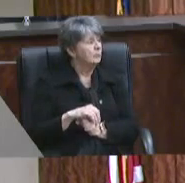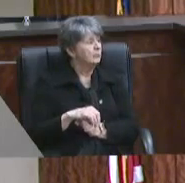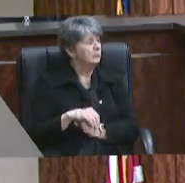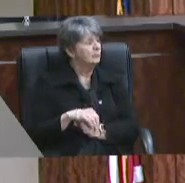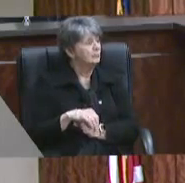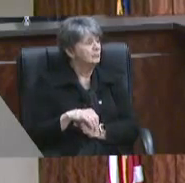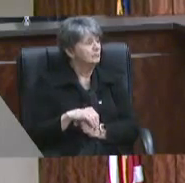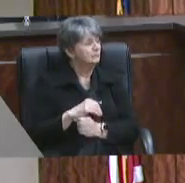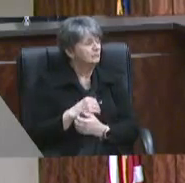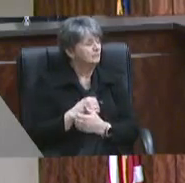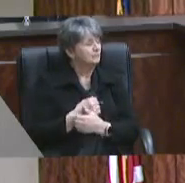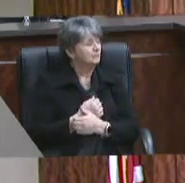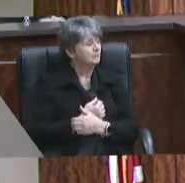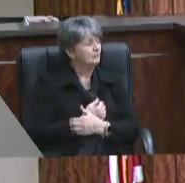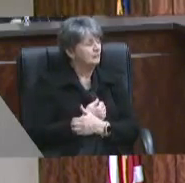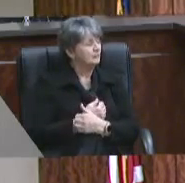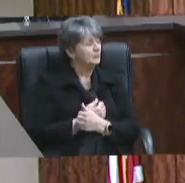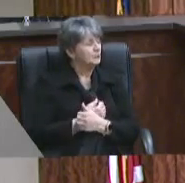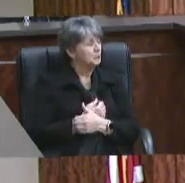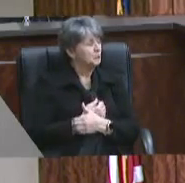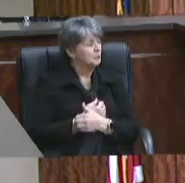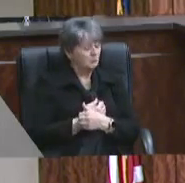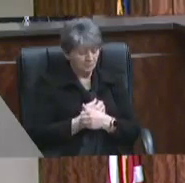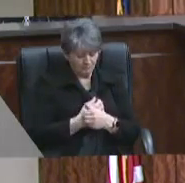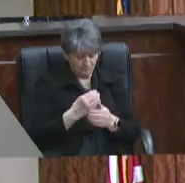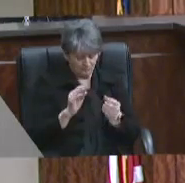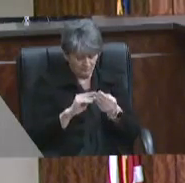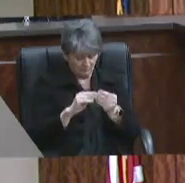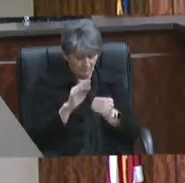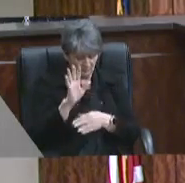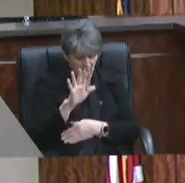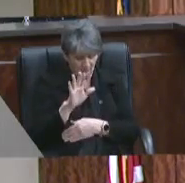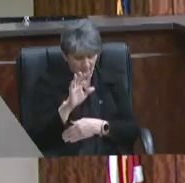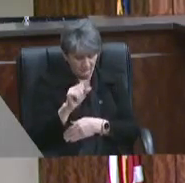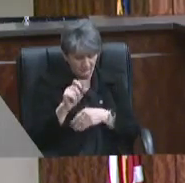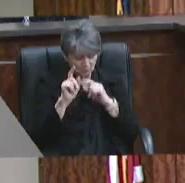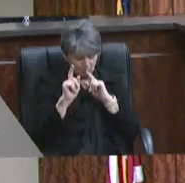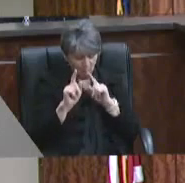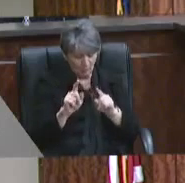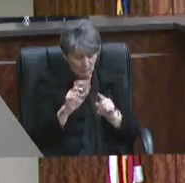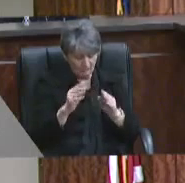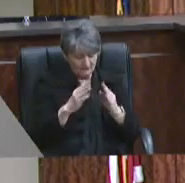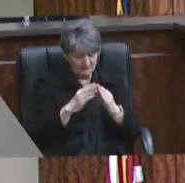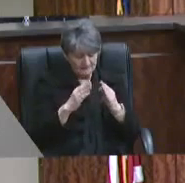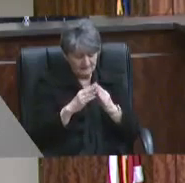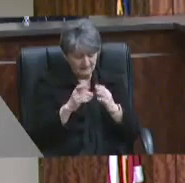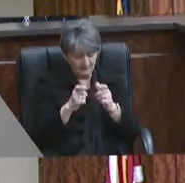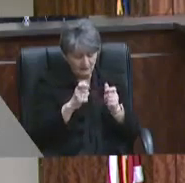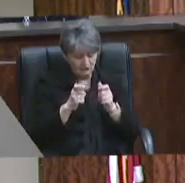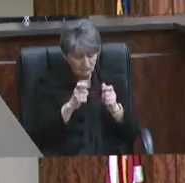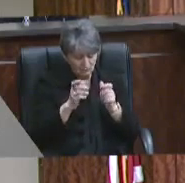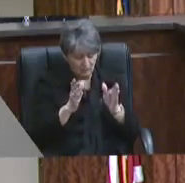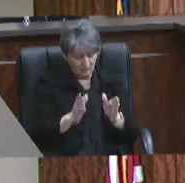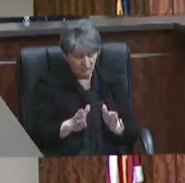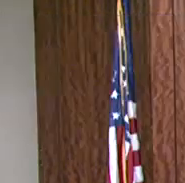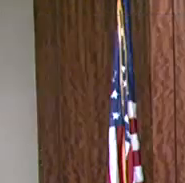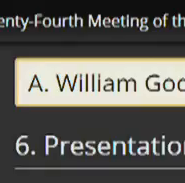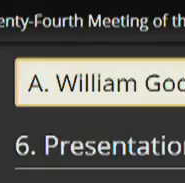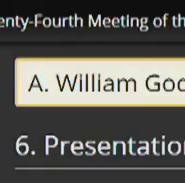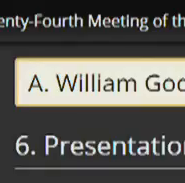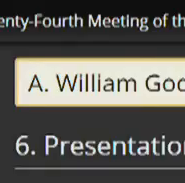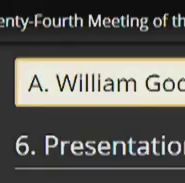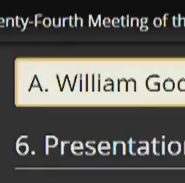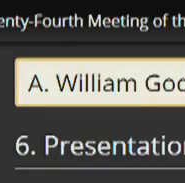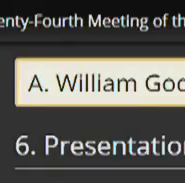You're welcome, Mayor. Agenda item 5 is report of the city administrator. Thank you, Goddard. Mr.